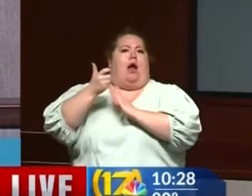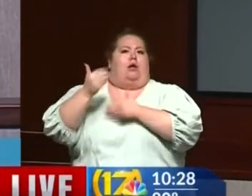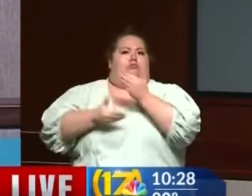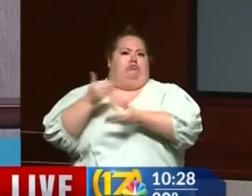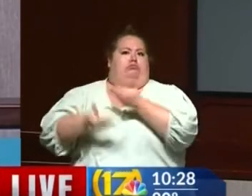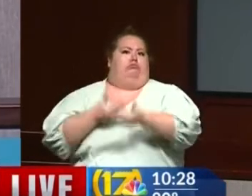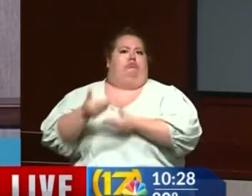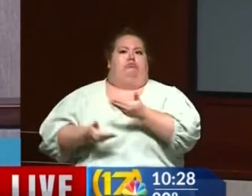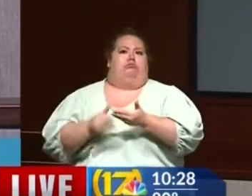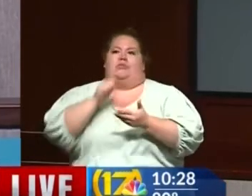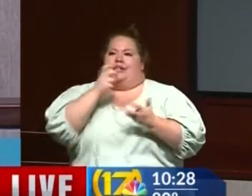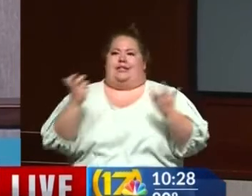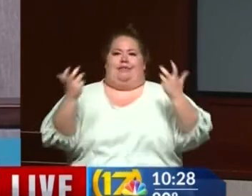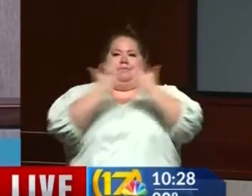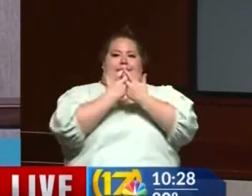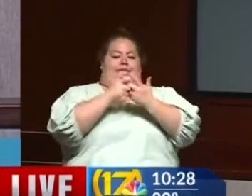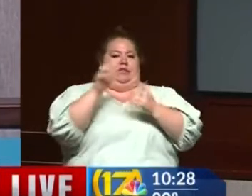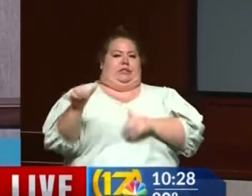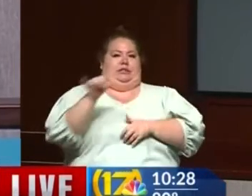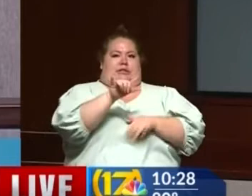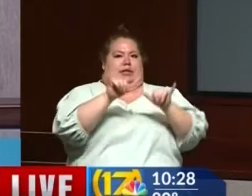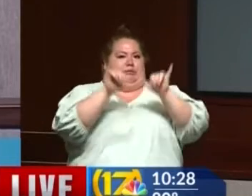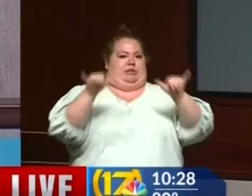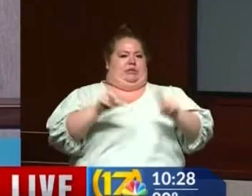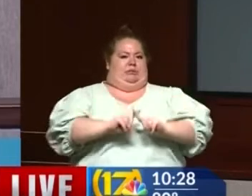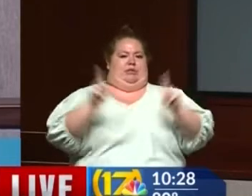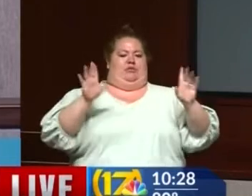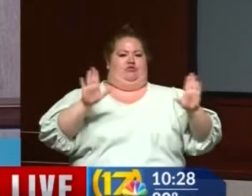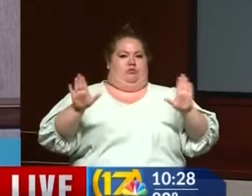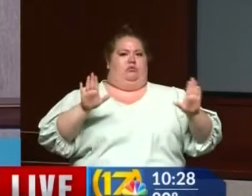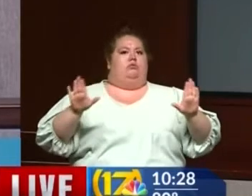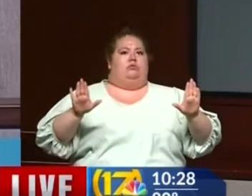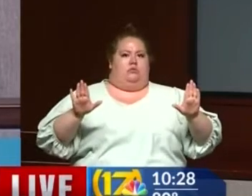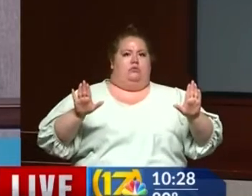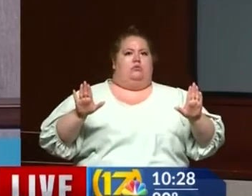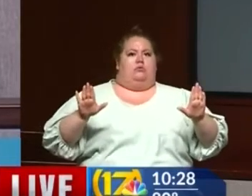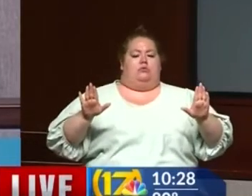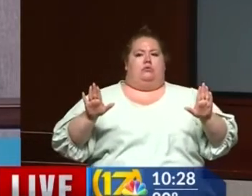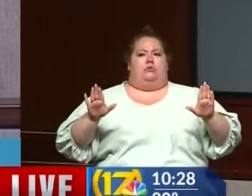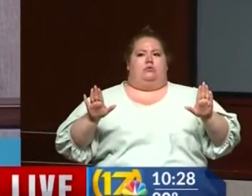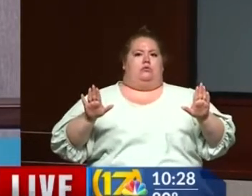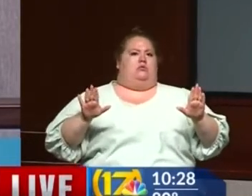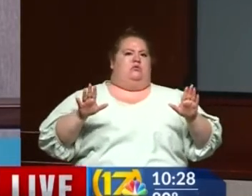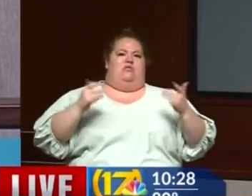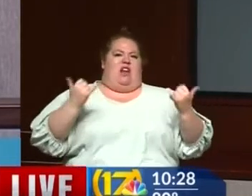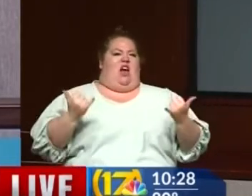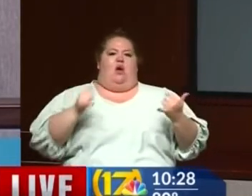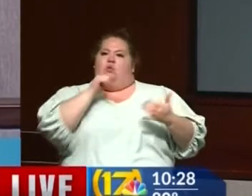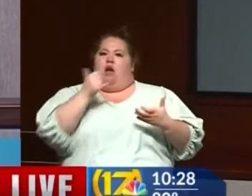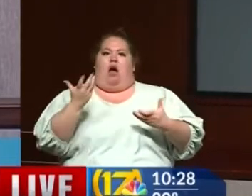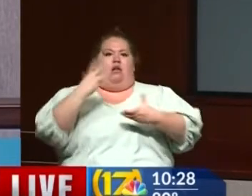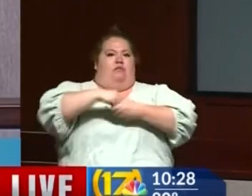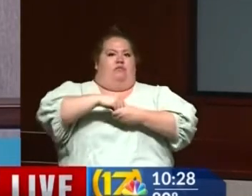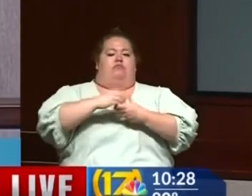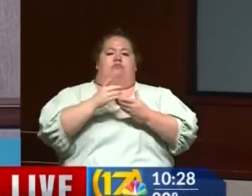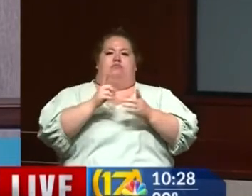the same boxes that the electronic laboratory reports come through, it doesn't currently get counted in the